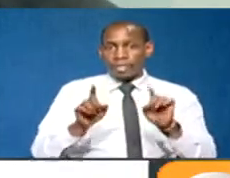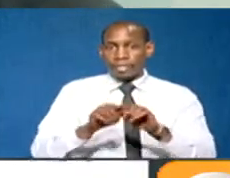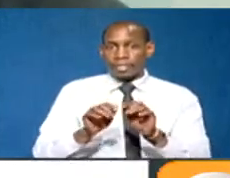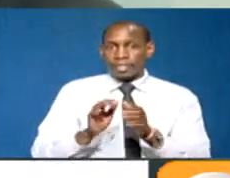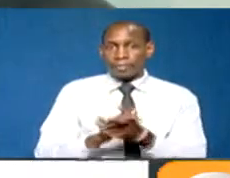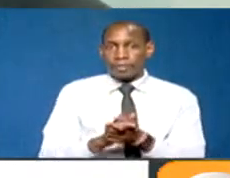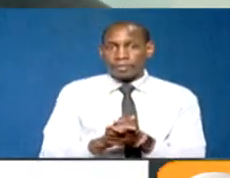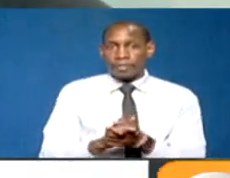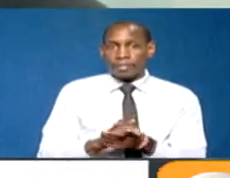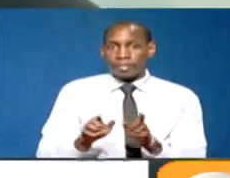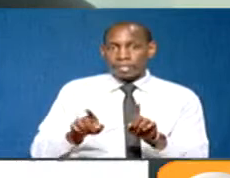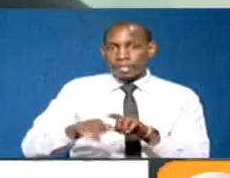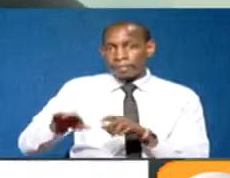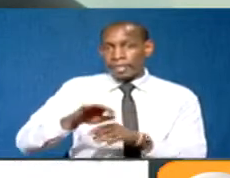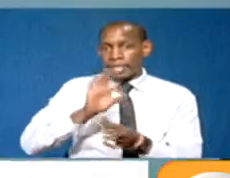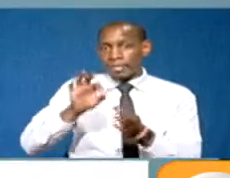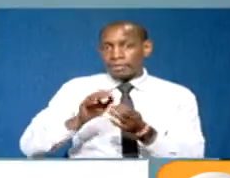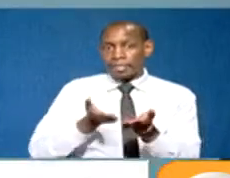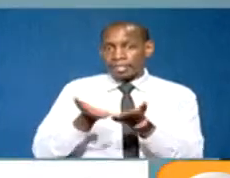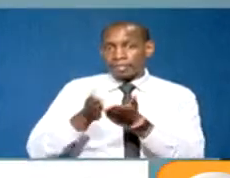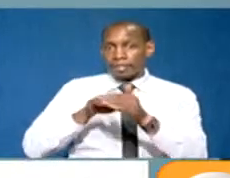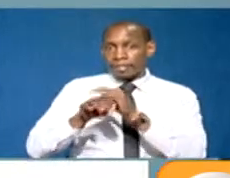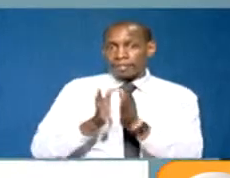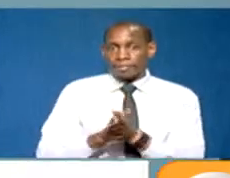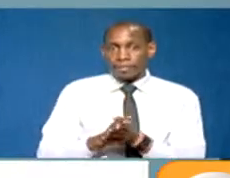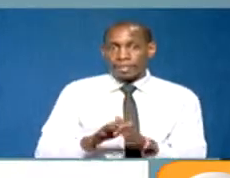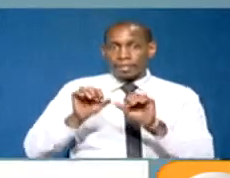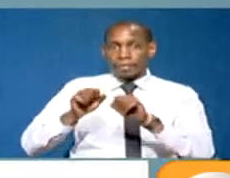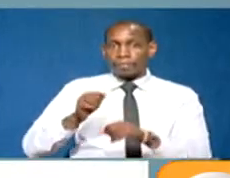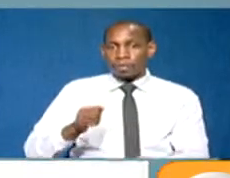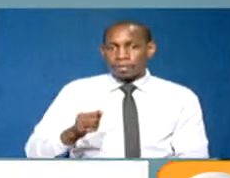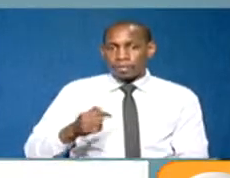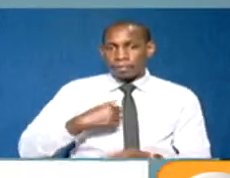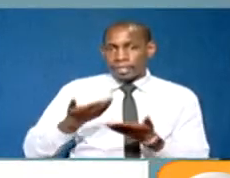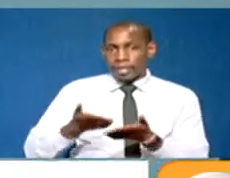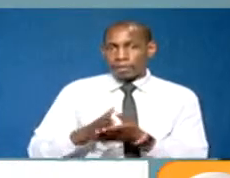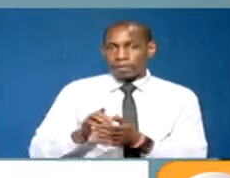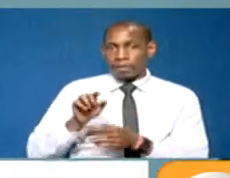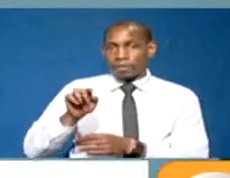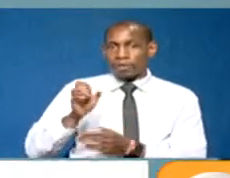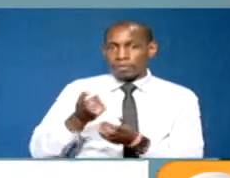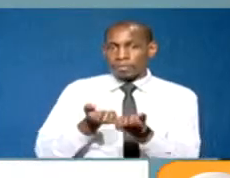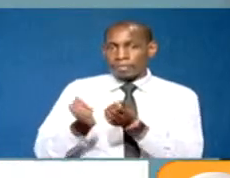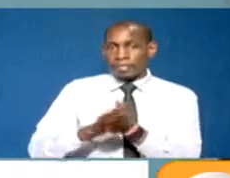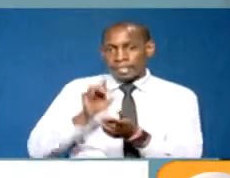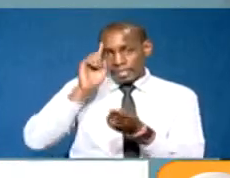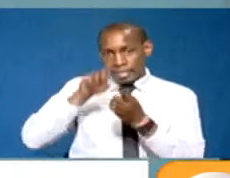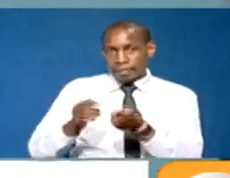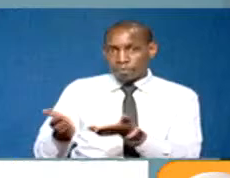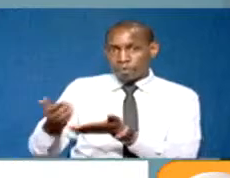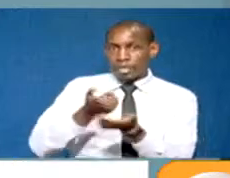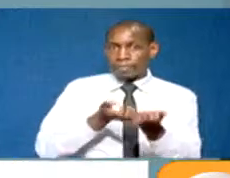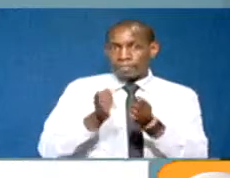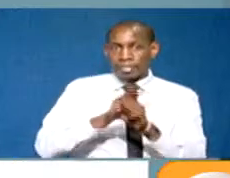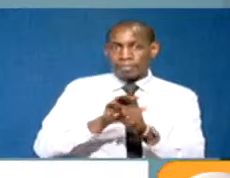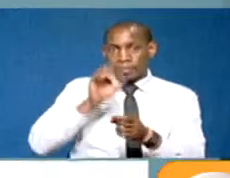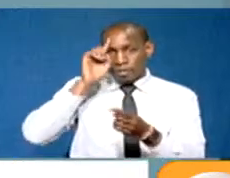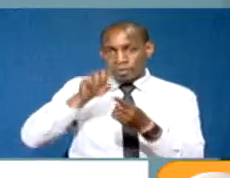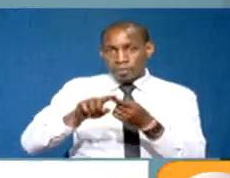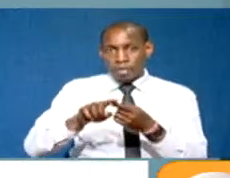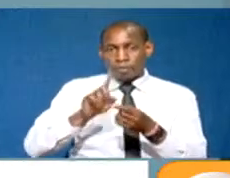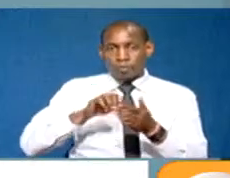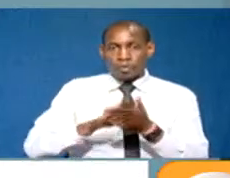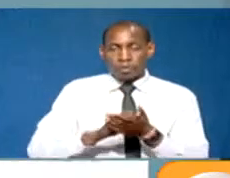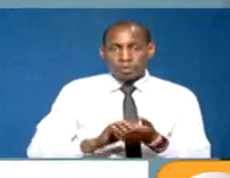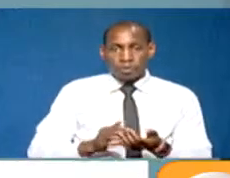able to find a physical location where they get the service. BookMeNow.biz now looks forward to netting more businesses in a bid to boost their